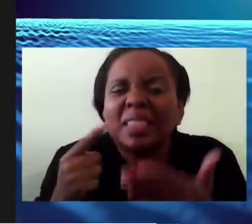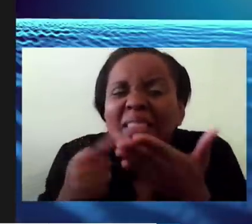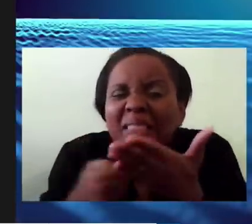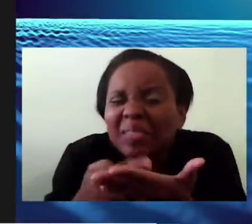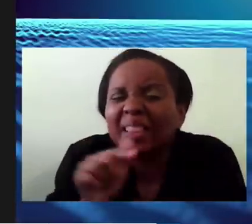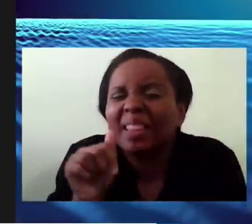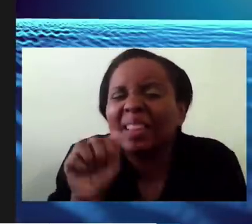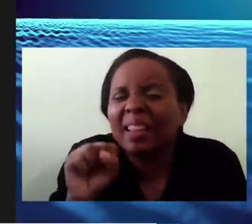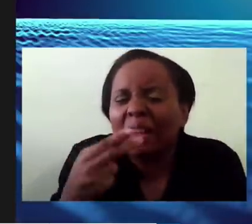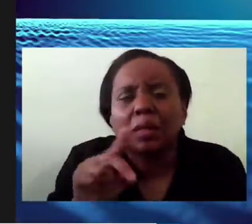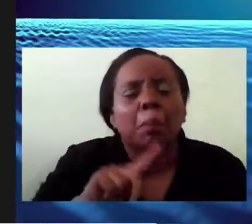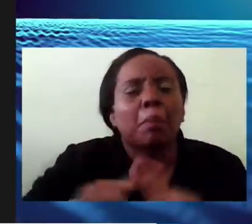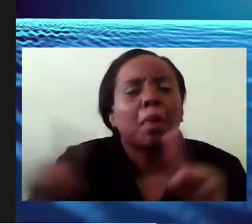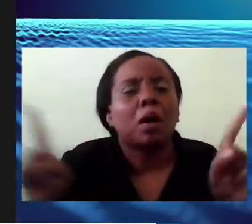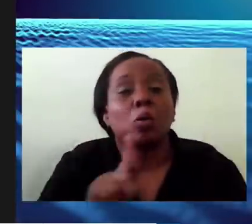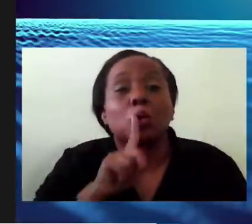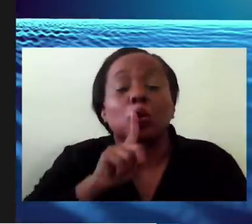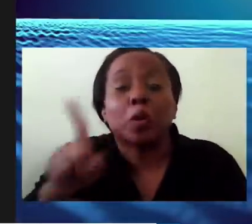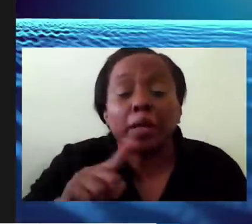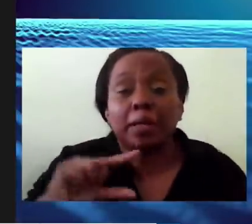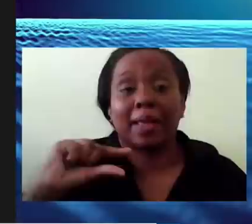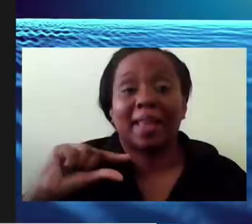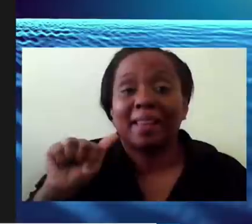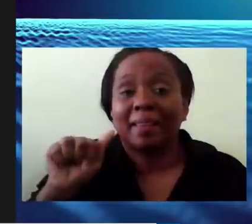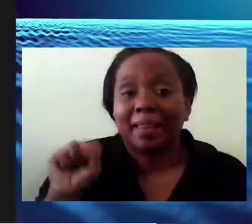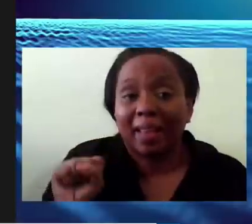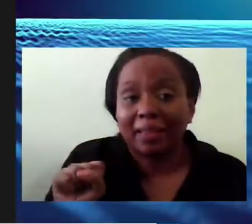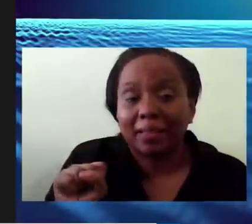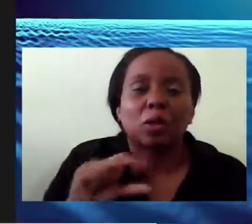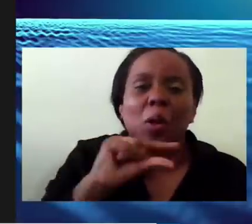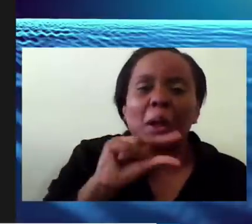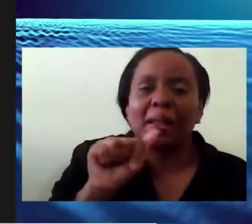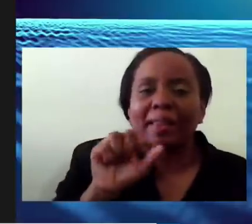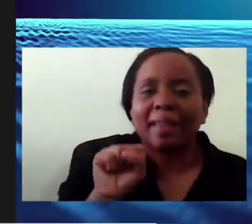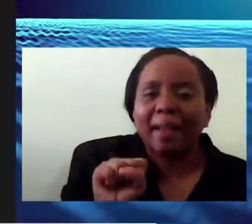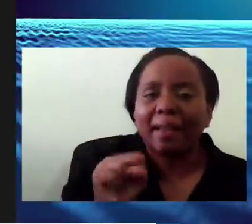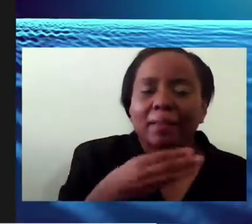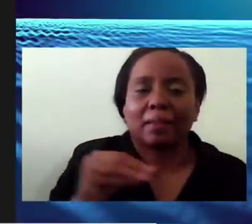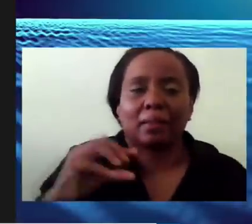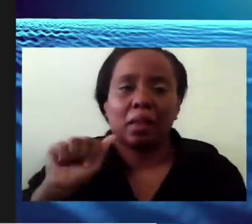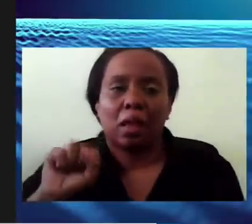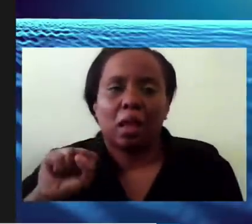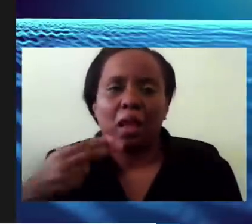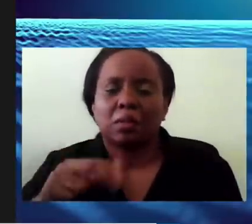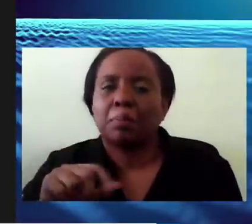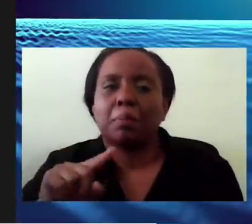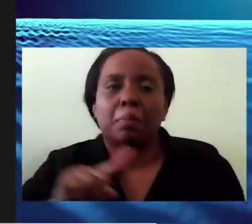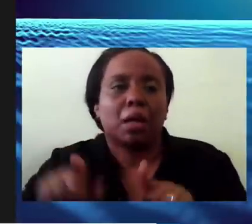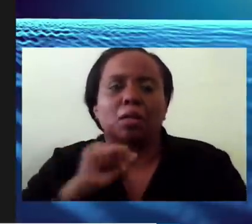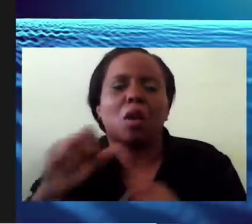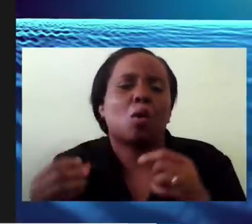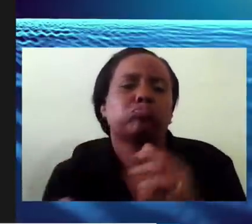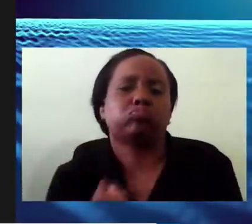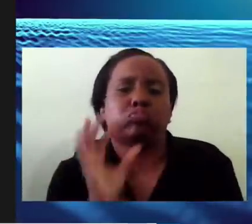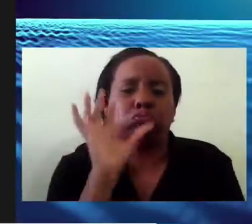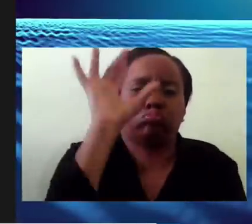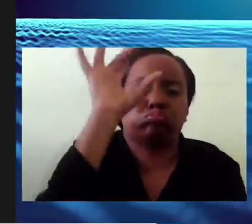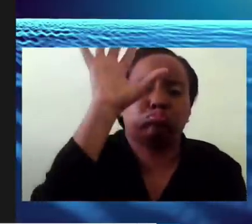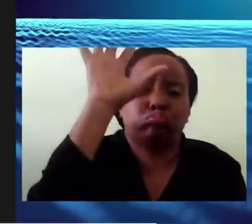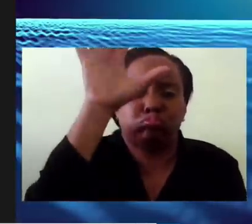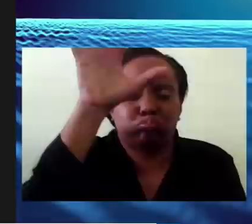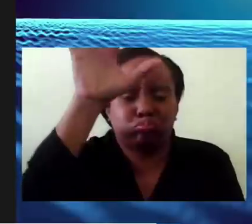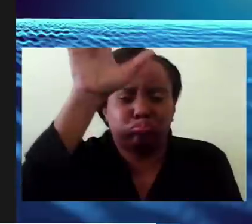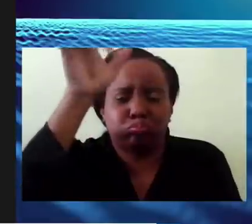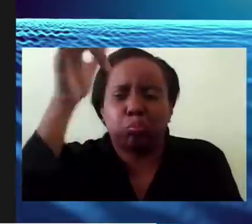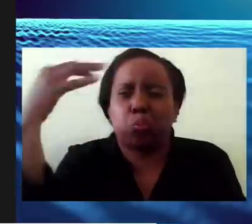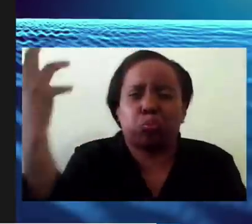gas that's being vented. So it's a combination of gas and ash, but it's not like an eruption where there's, you know, the ash column going up.